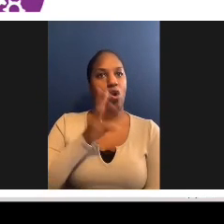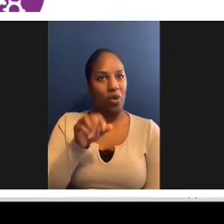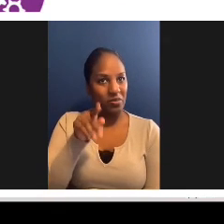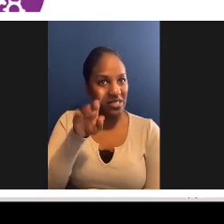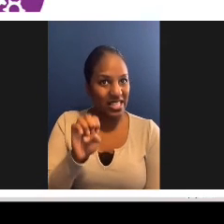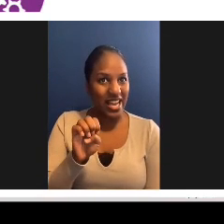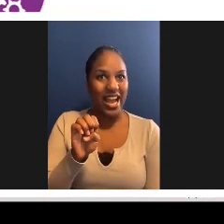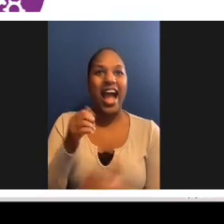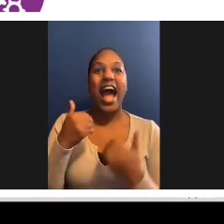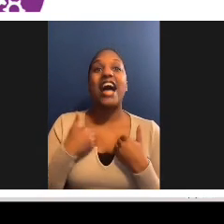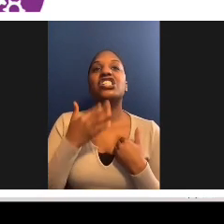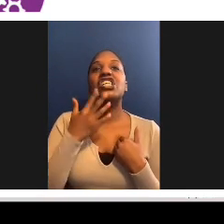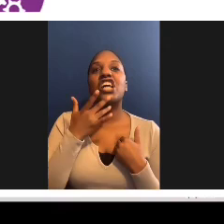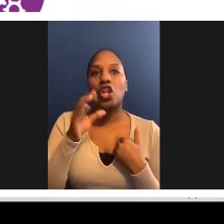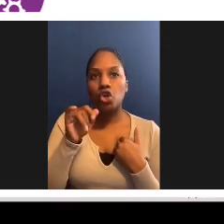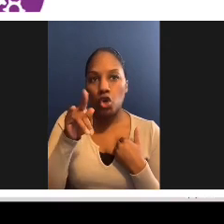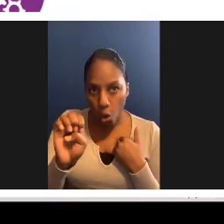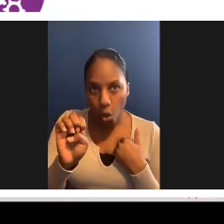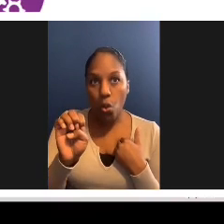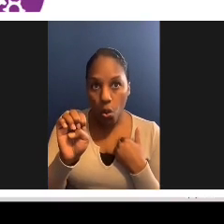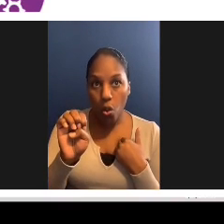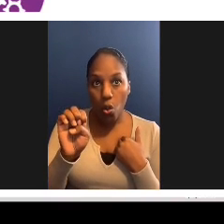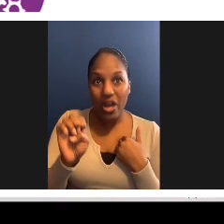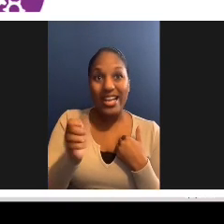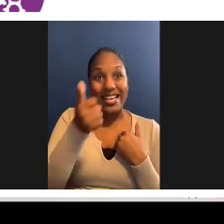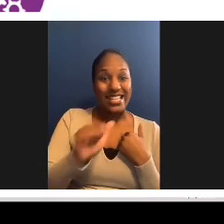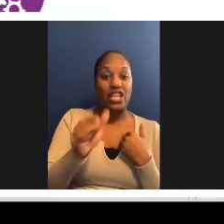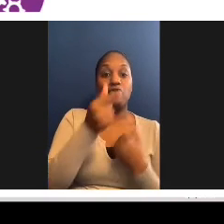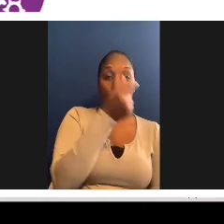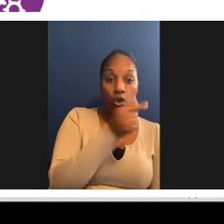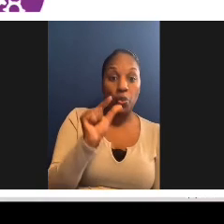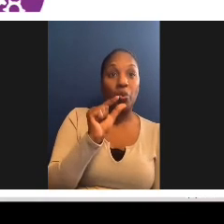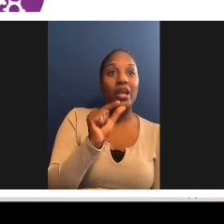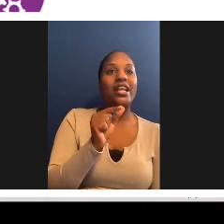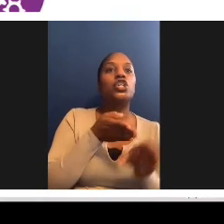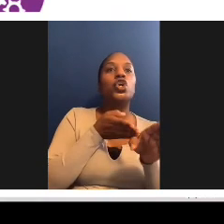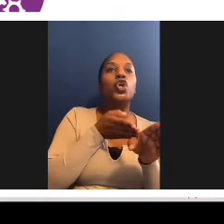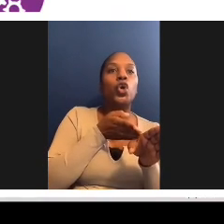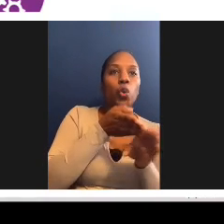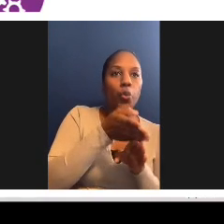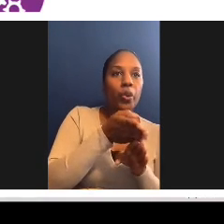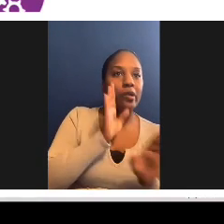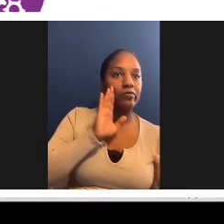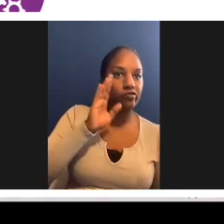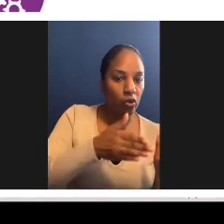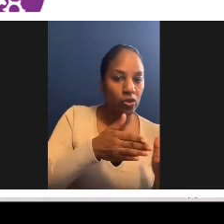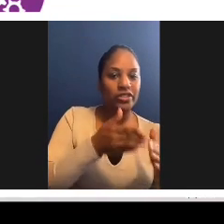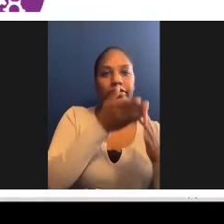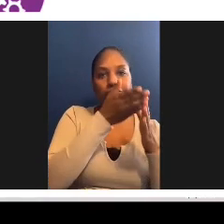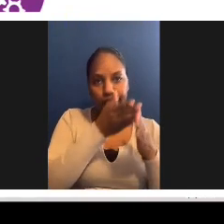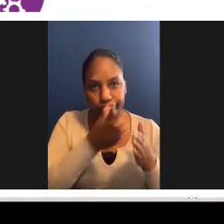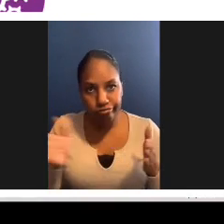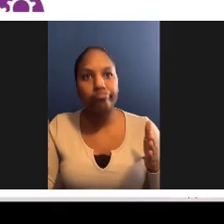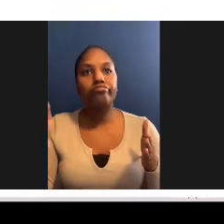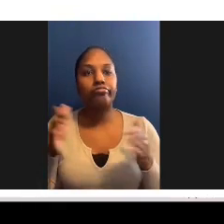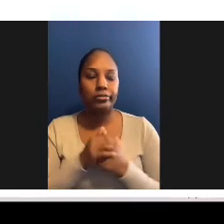it has a color code theme. Anything that's in green will be career exploration, and then so forth.